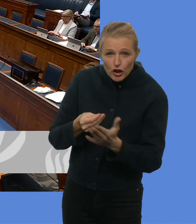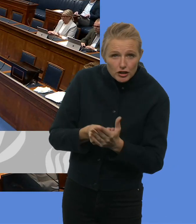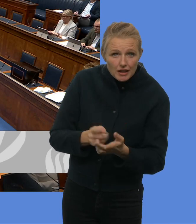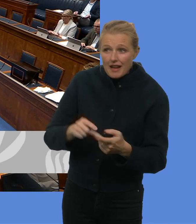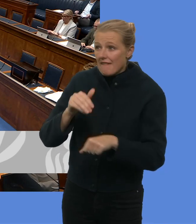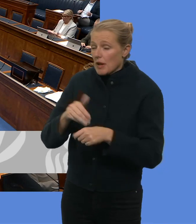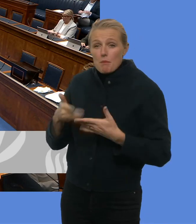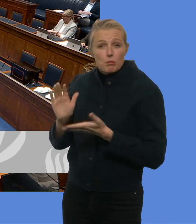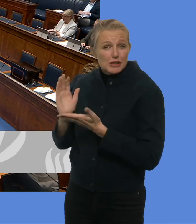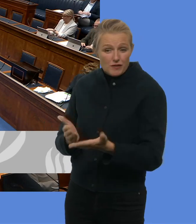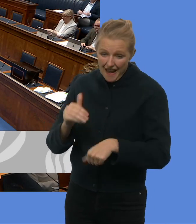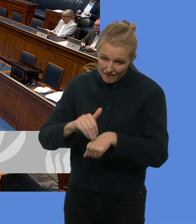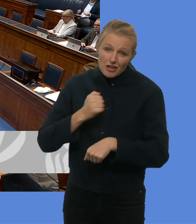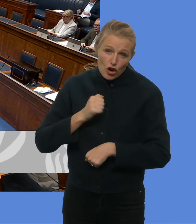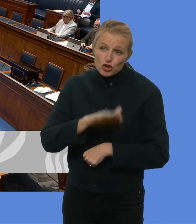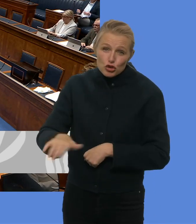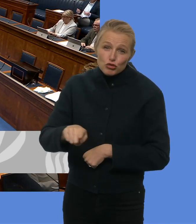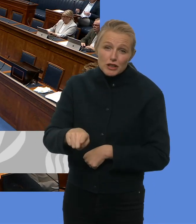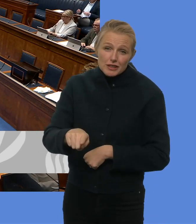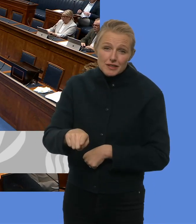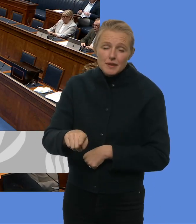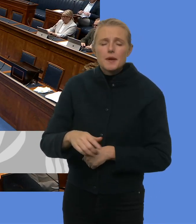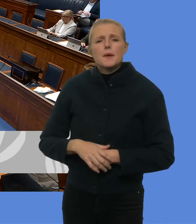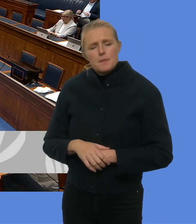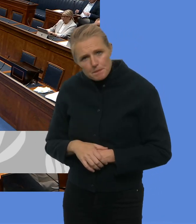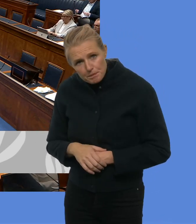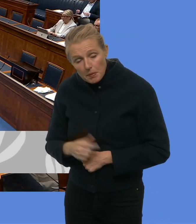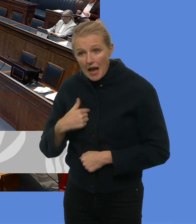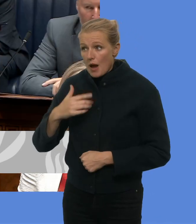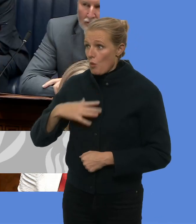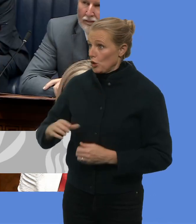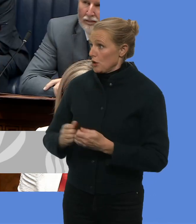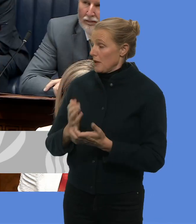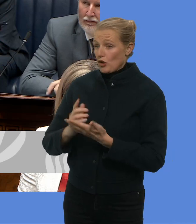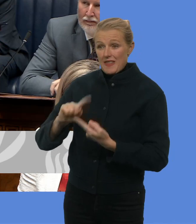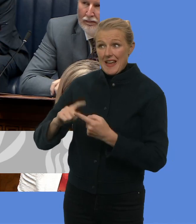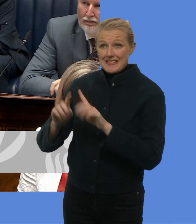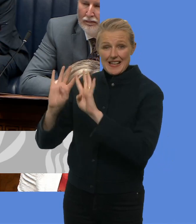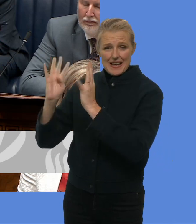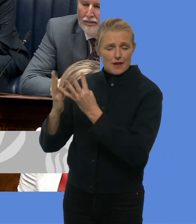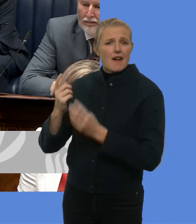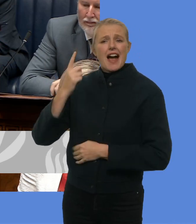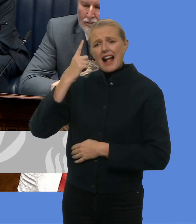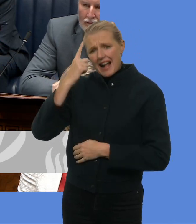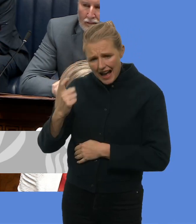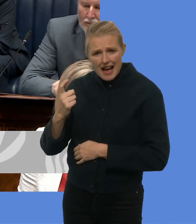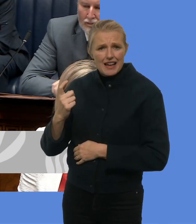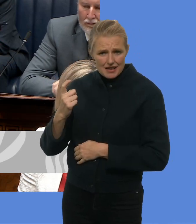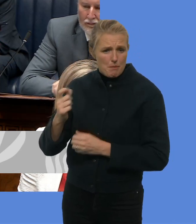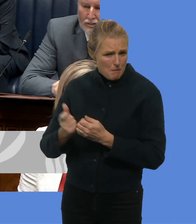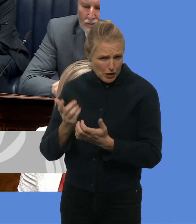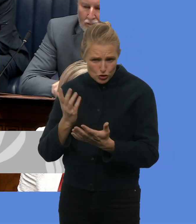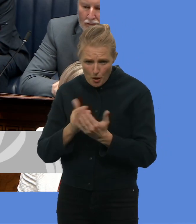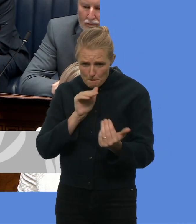Mr. Speaker, I very much want to make sure that this executive is able to deliver on all of the key issues facing the citizens that we